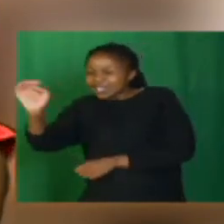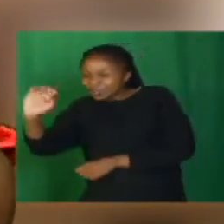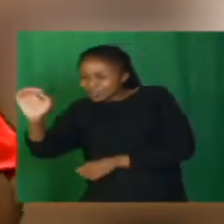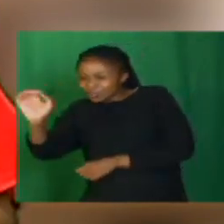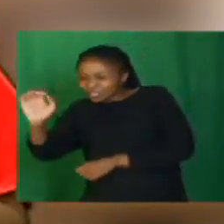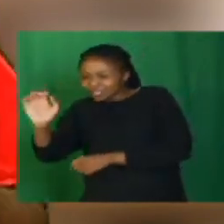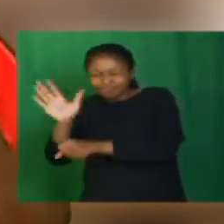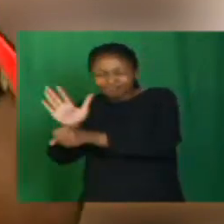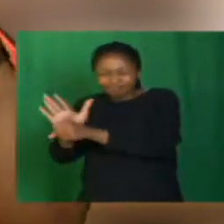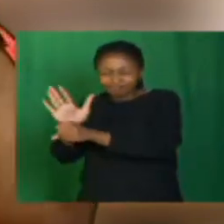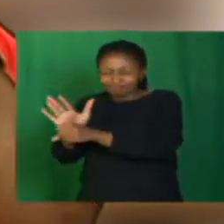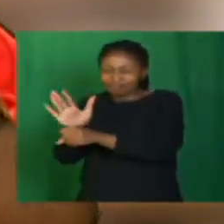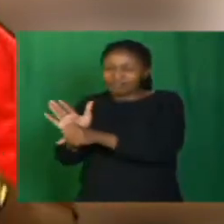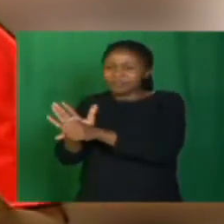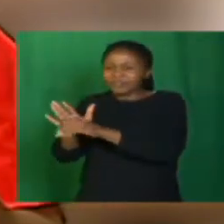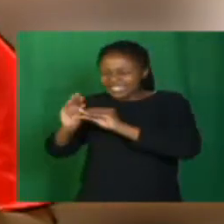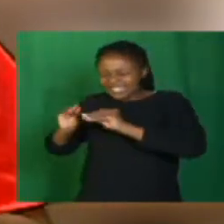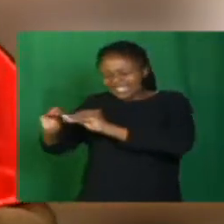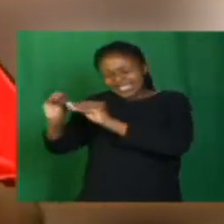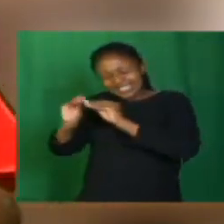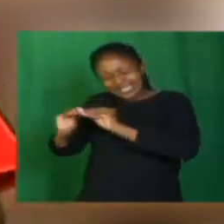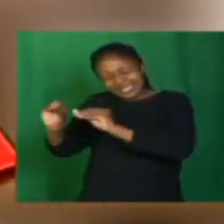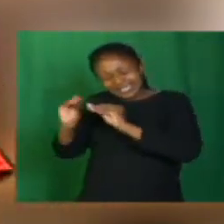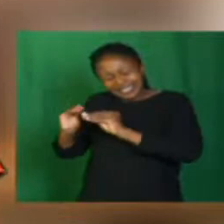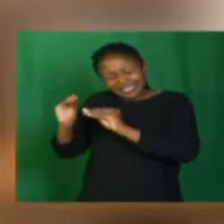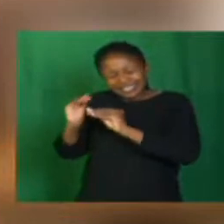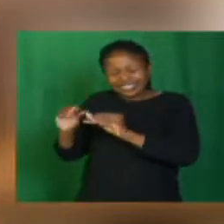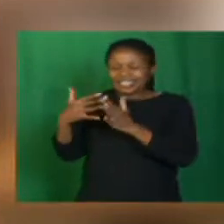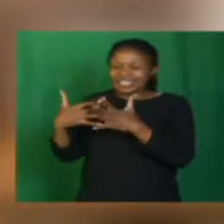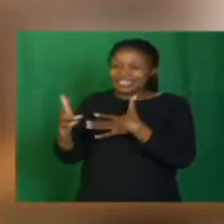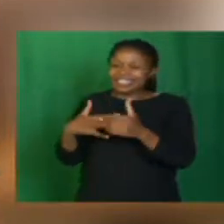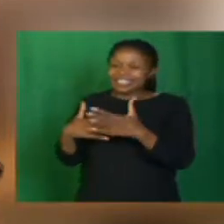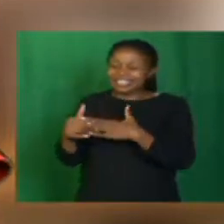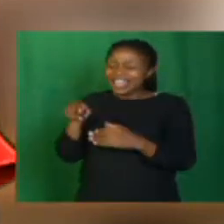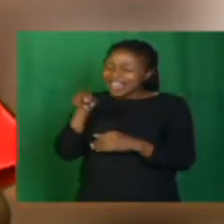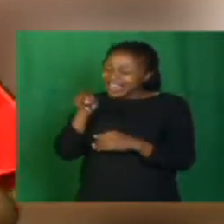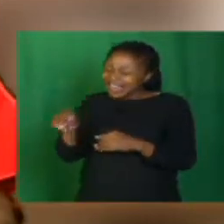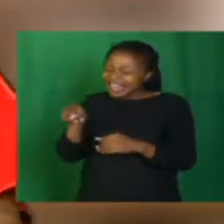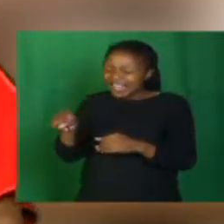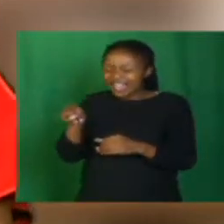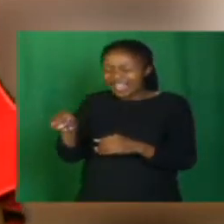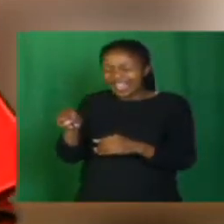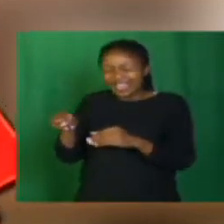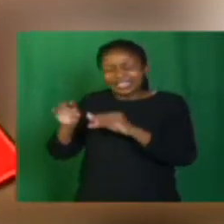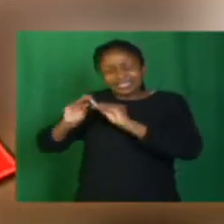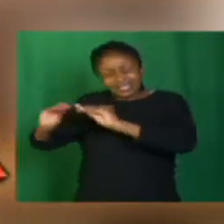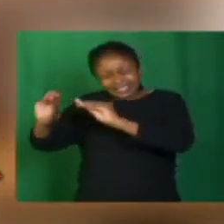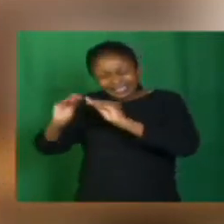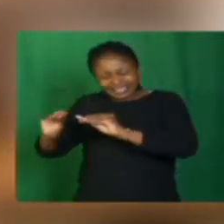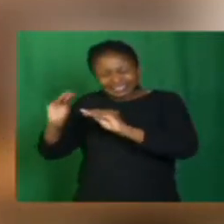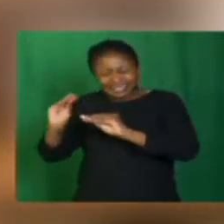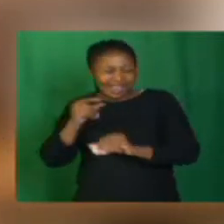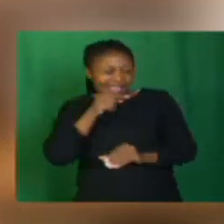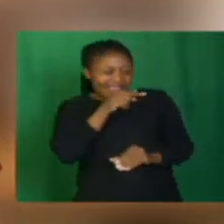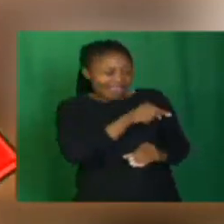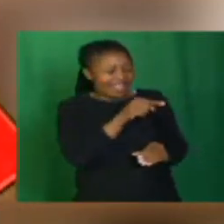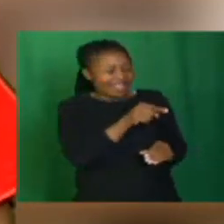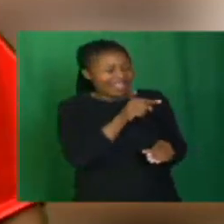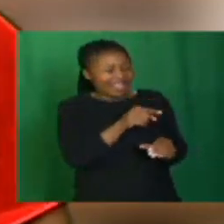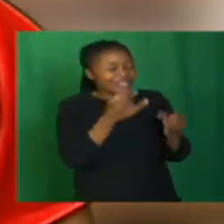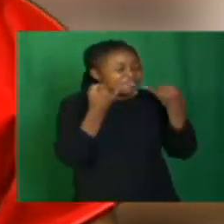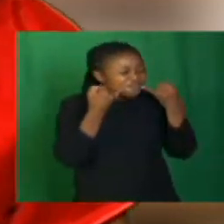A discursive piece is informative. An argumentative piece is educative and